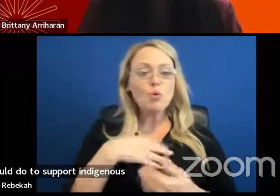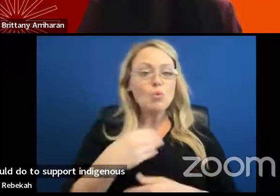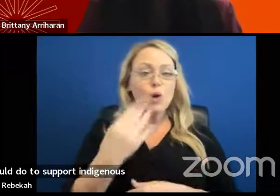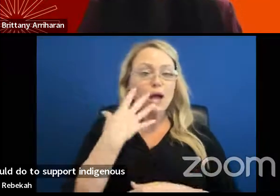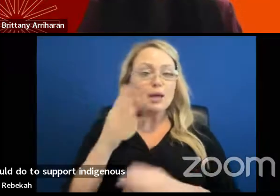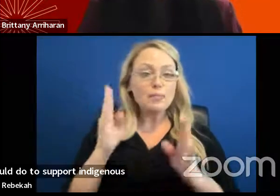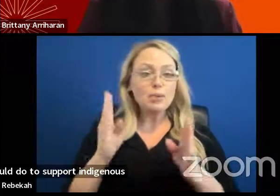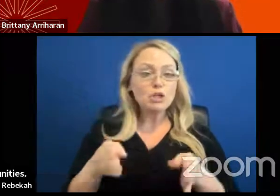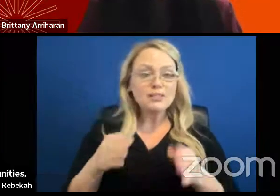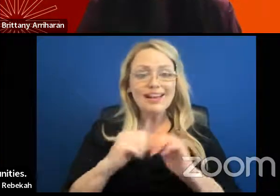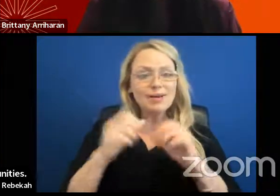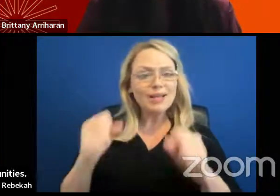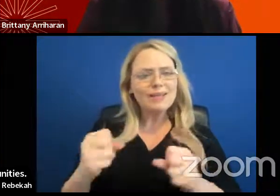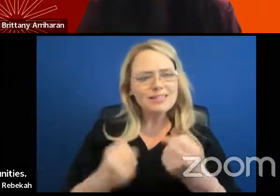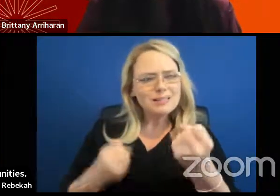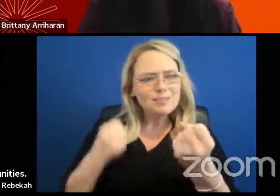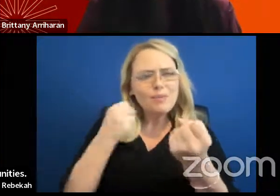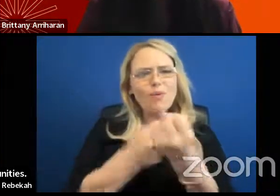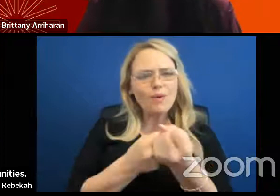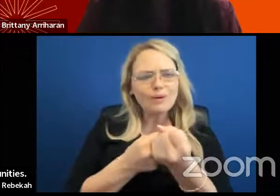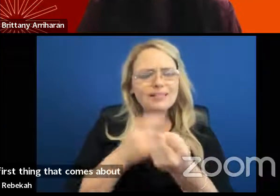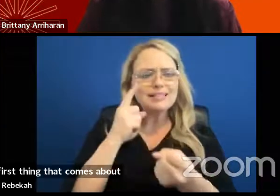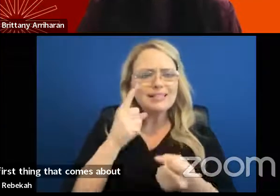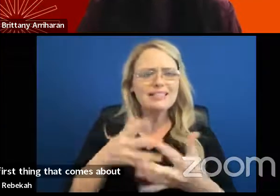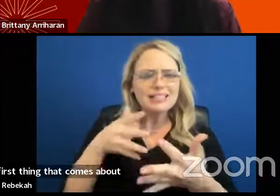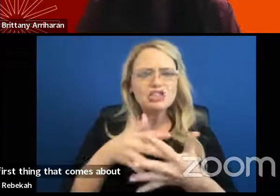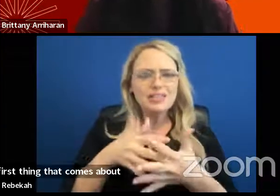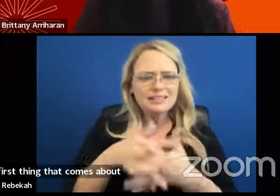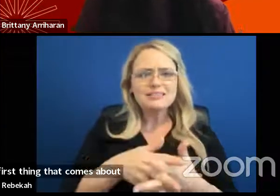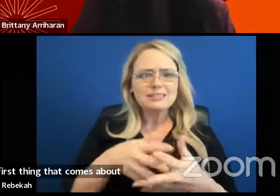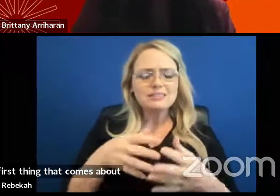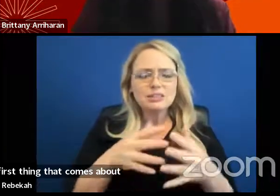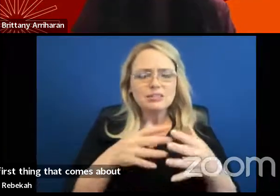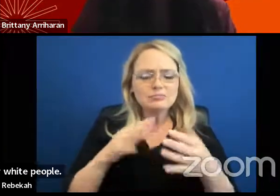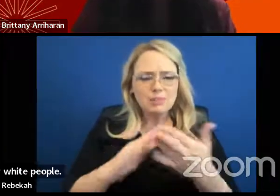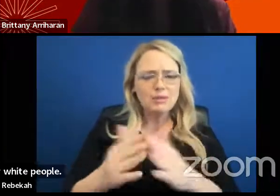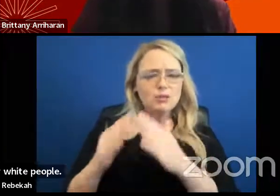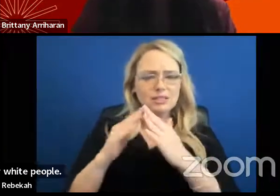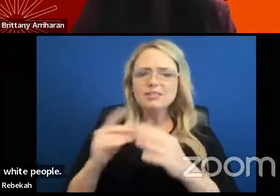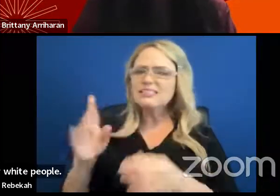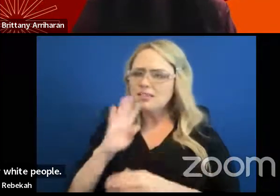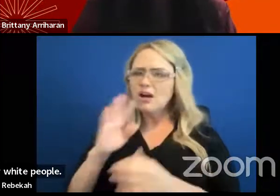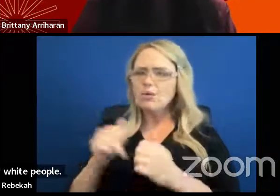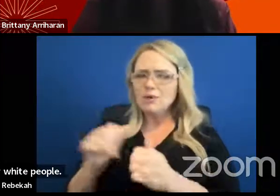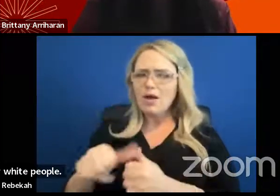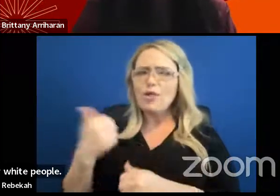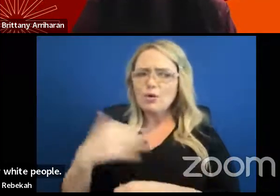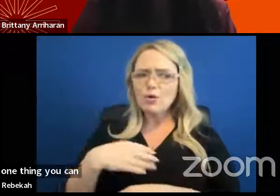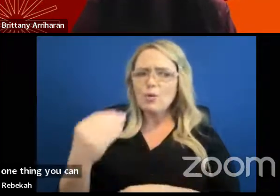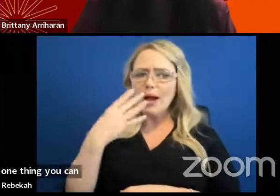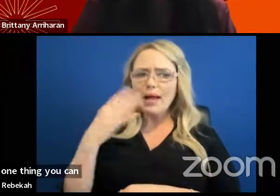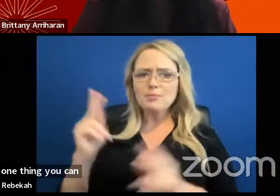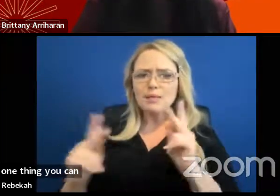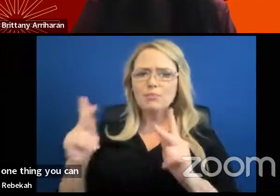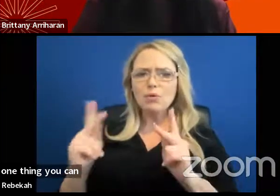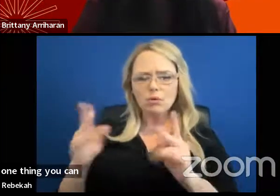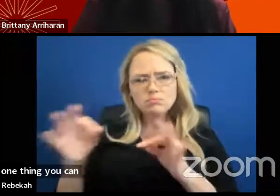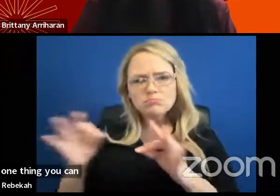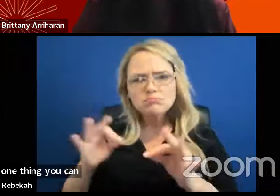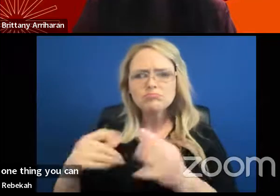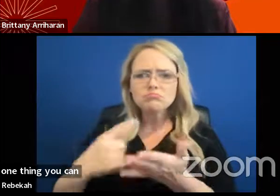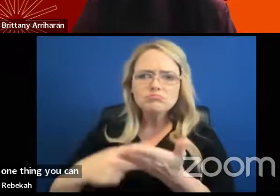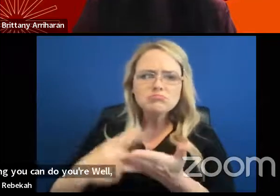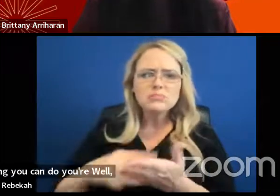Honestly, the first thing that comes to mind is talk to other white people. that's number one thing you can do. Your white